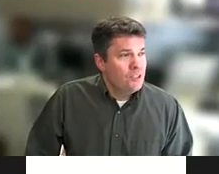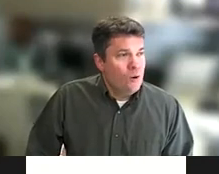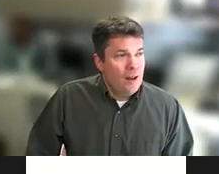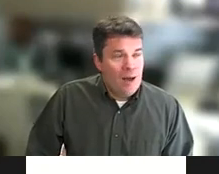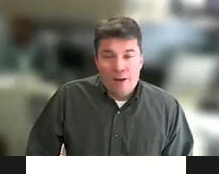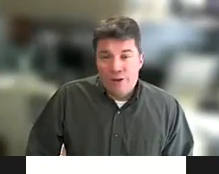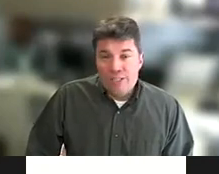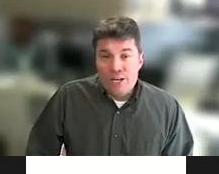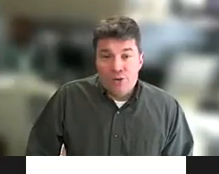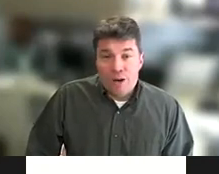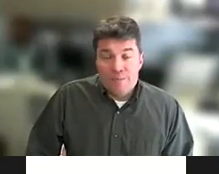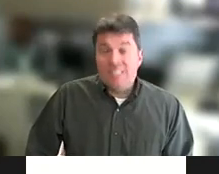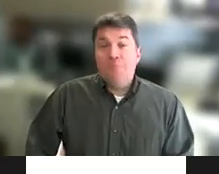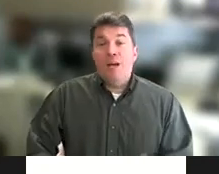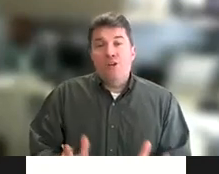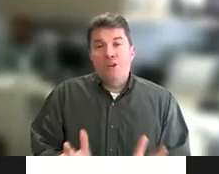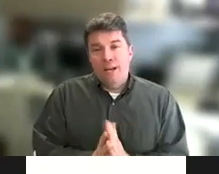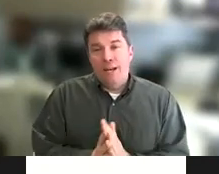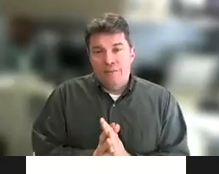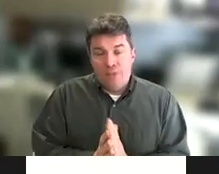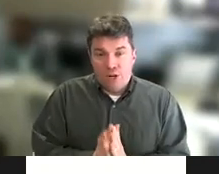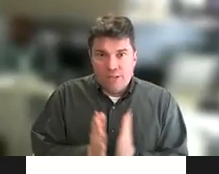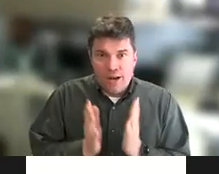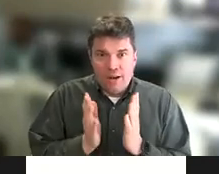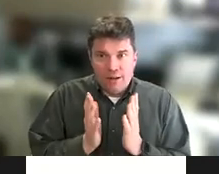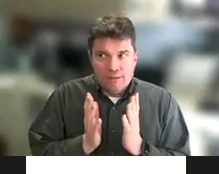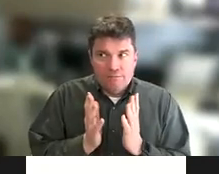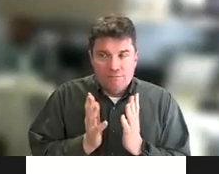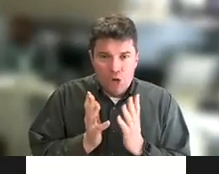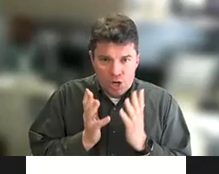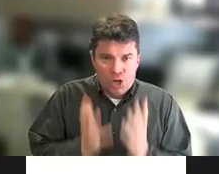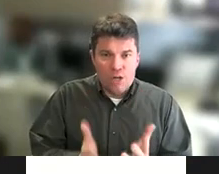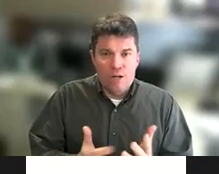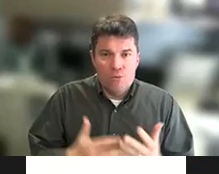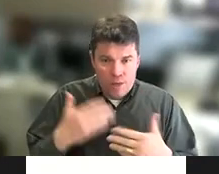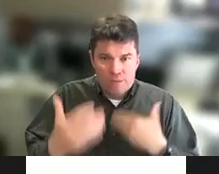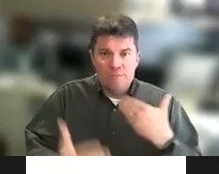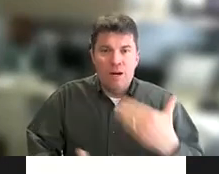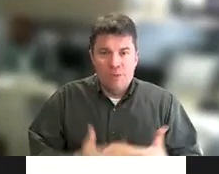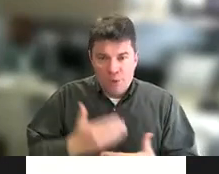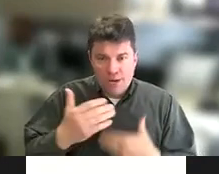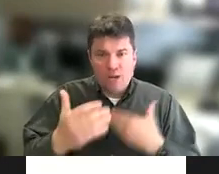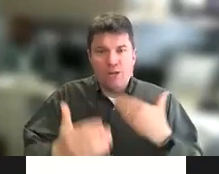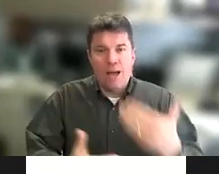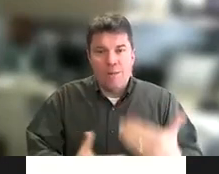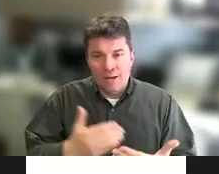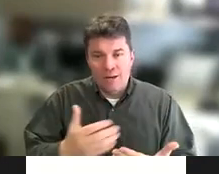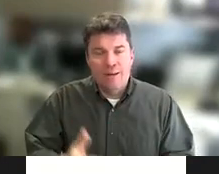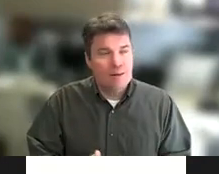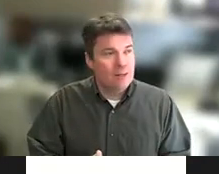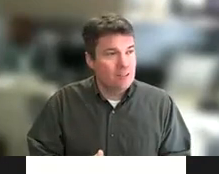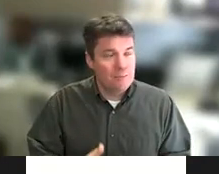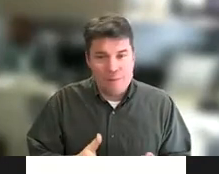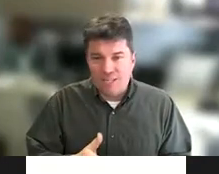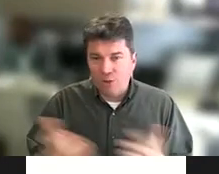and then of course, don't allow others to interrupt, especially if there's a good rhythm of communication